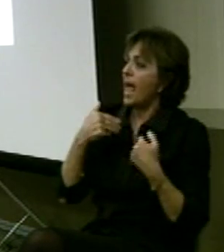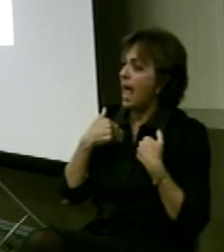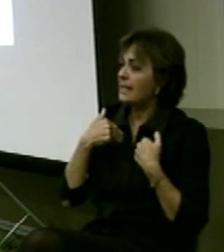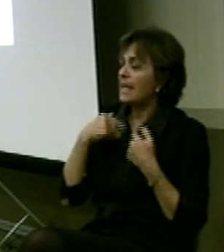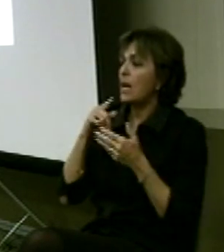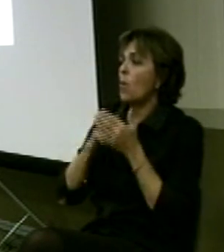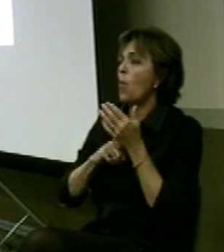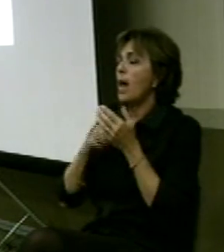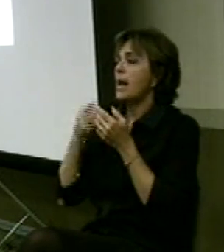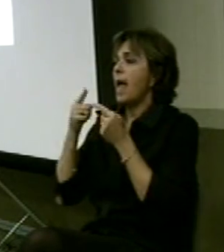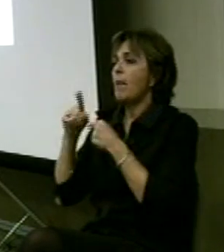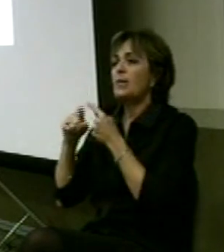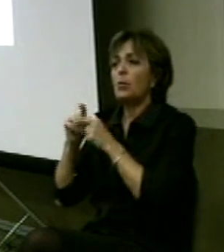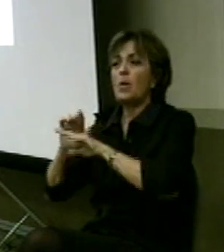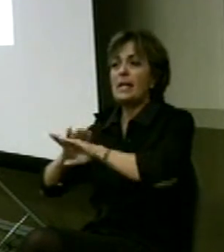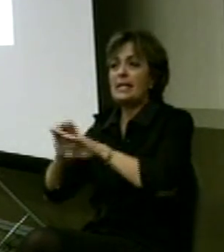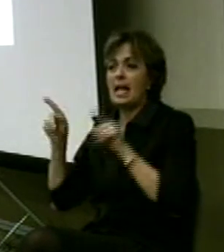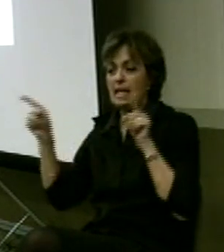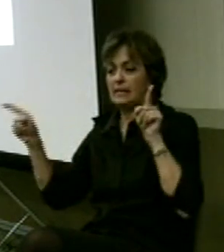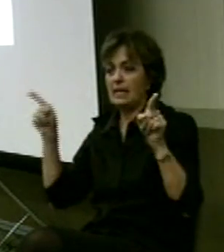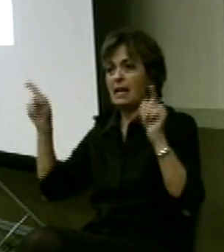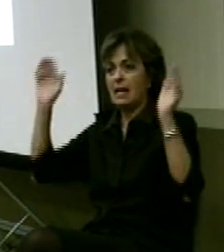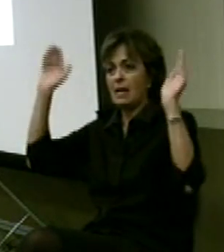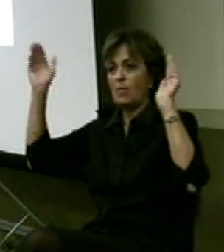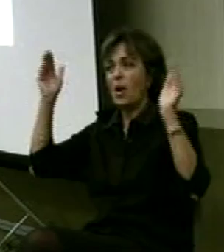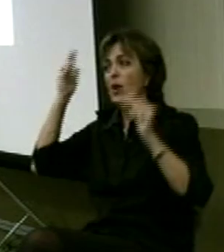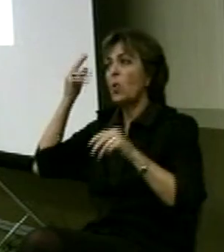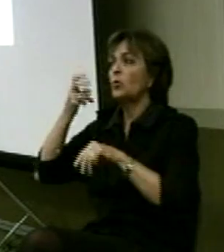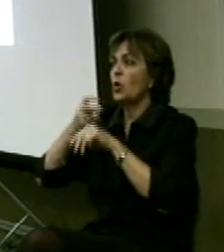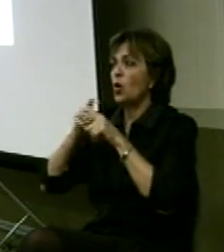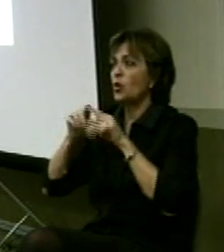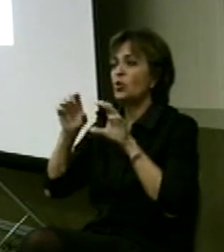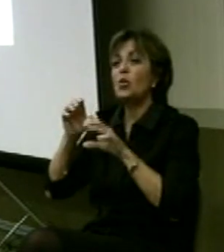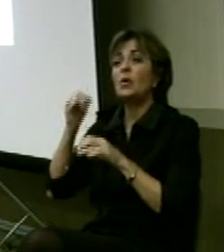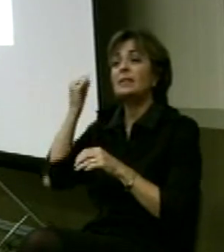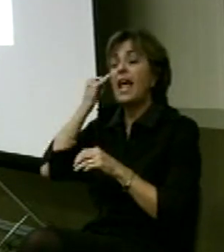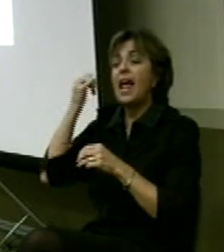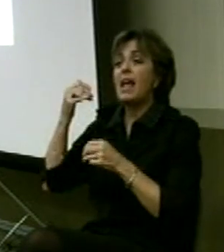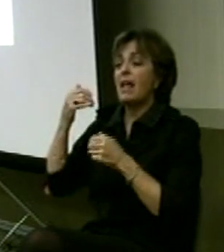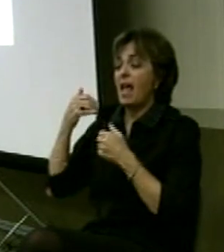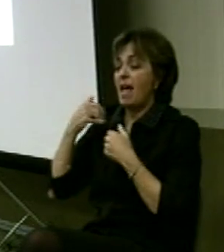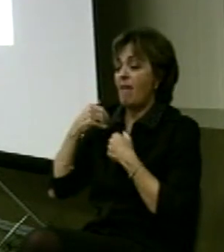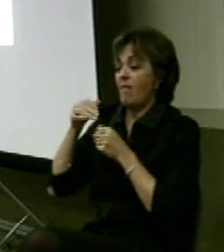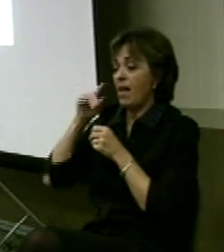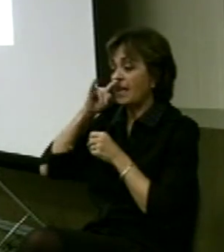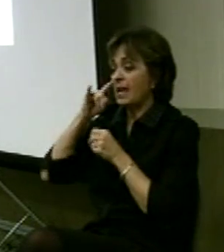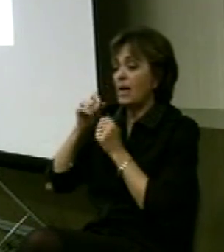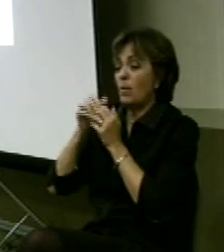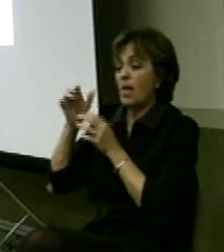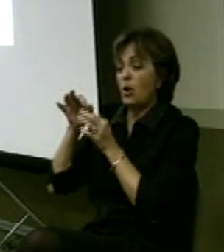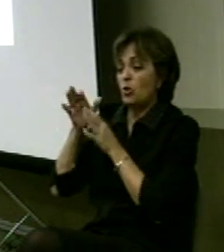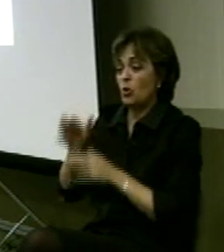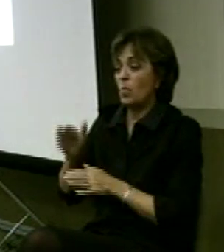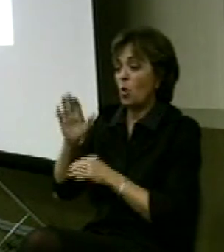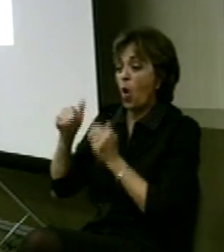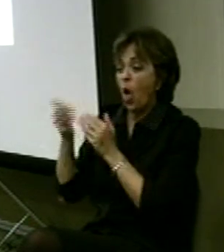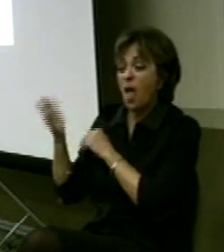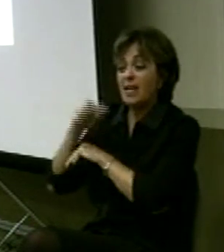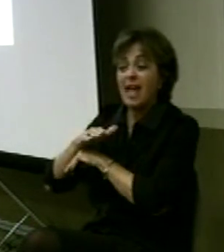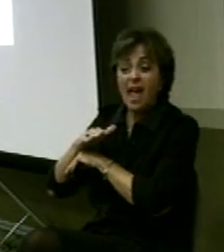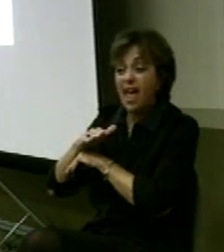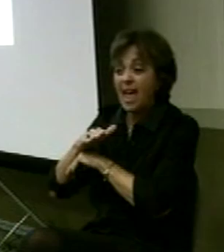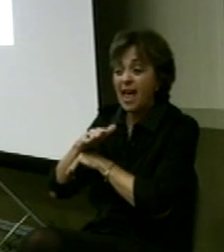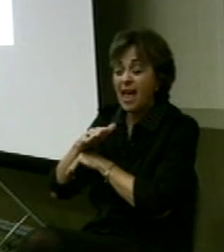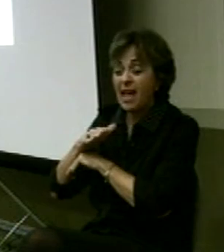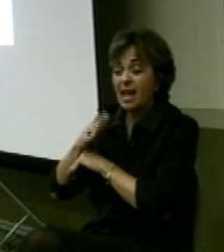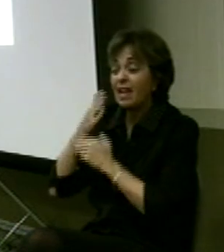it and what happens when he doesn't, and make that comparison. I know that's a hard thing to do, to leave one of our kids without an interpreter all day, to see what's going to happen to that kid.